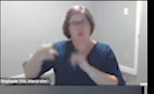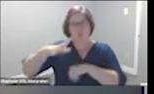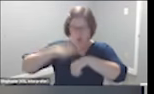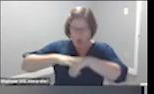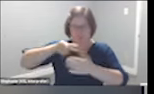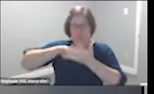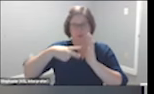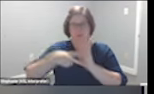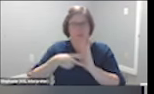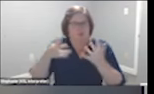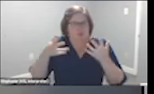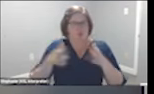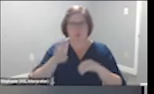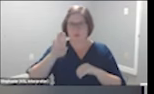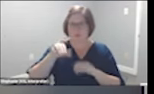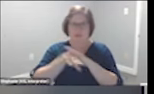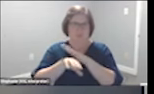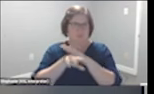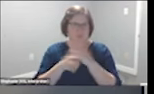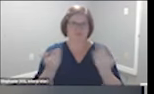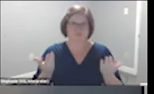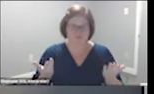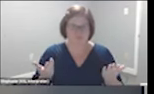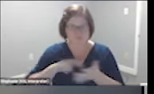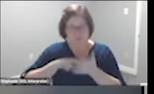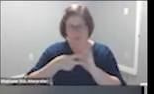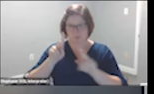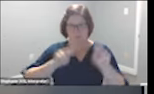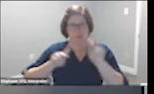not create a space where people with disabilities can exist.